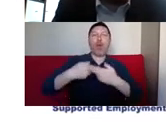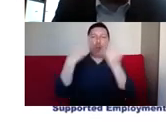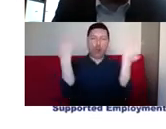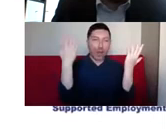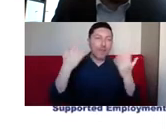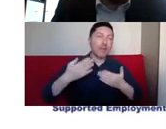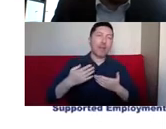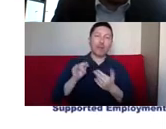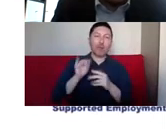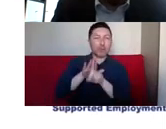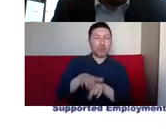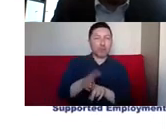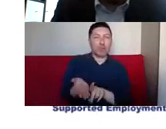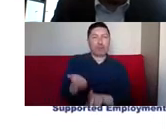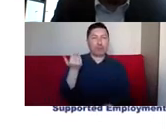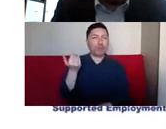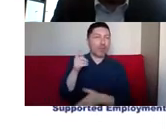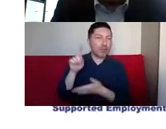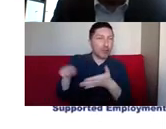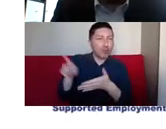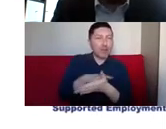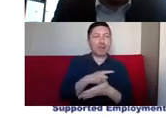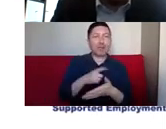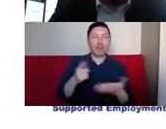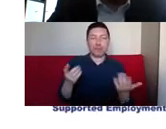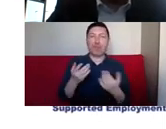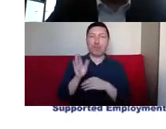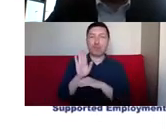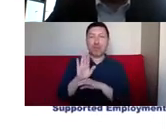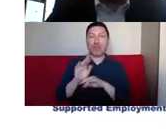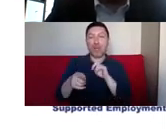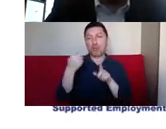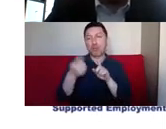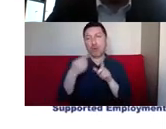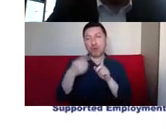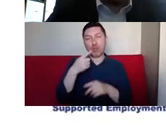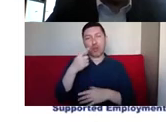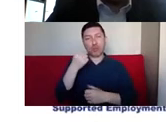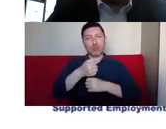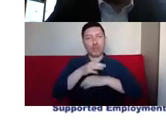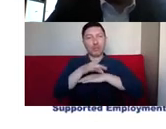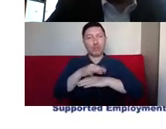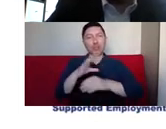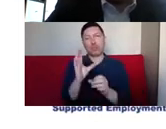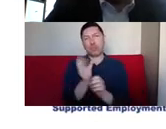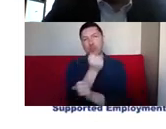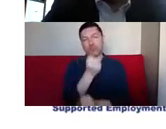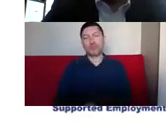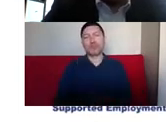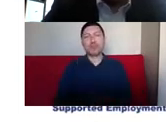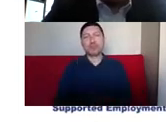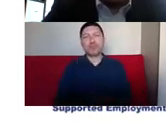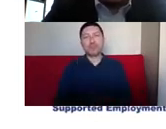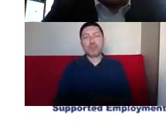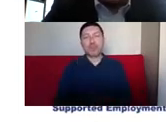employment. Next slide, please. And I'm coming to the end now. That's why I'm concluding with the following statement. Of